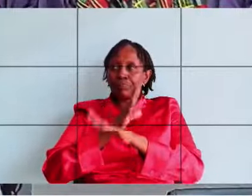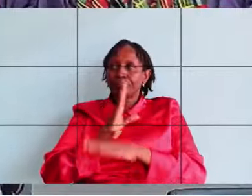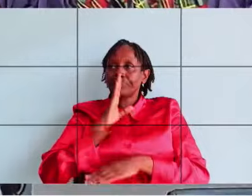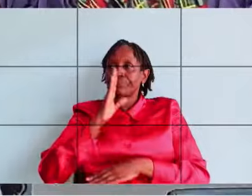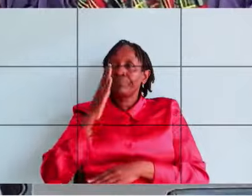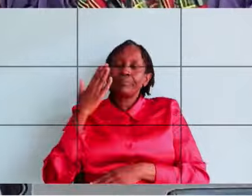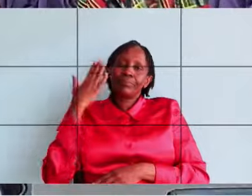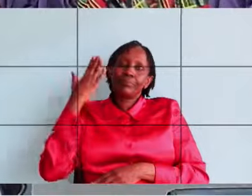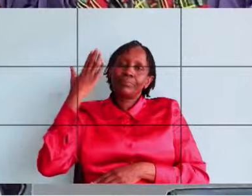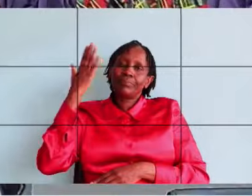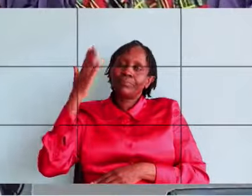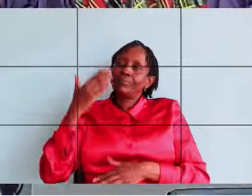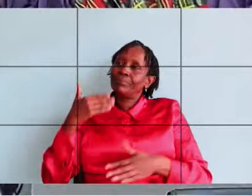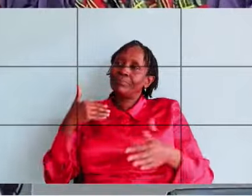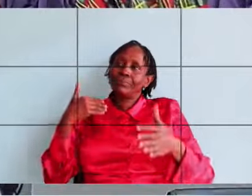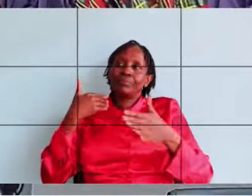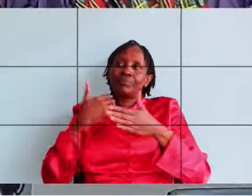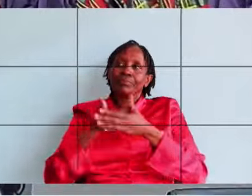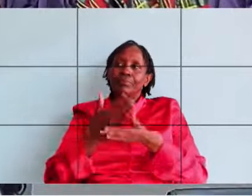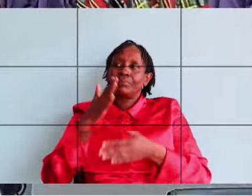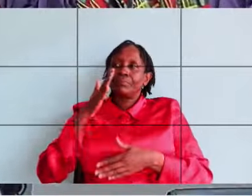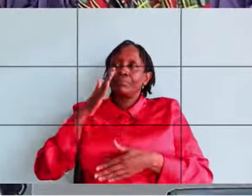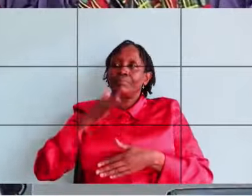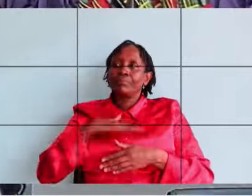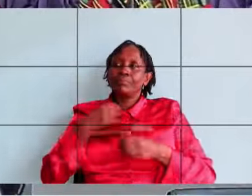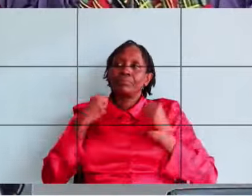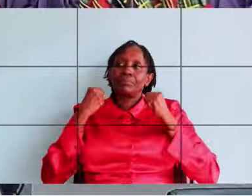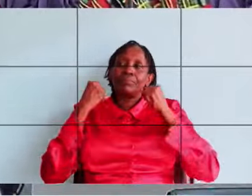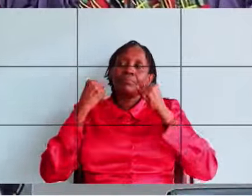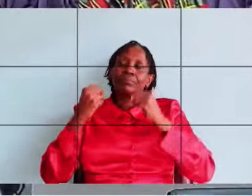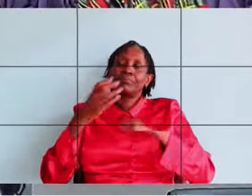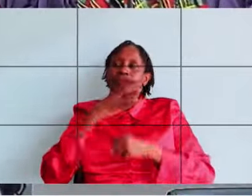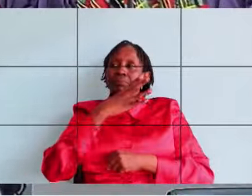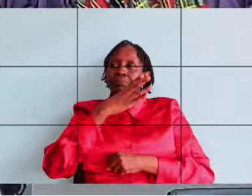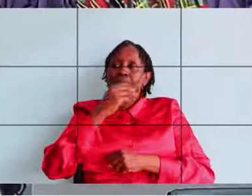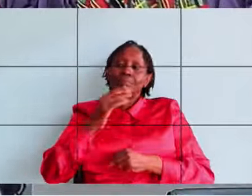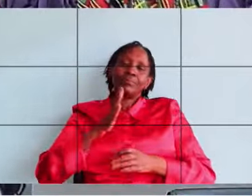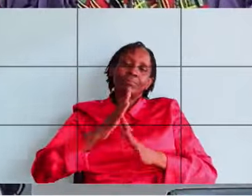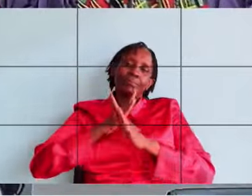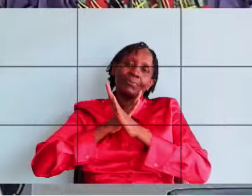strength. Be thou still my strength.